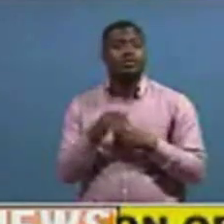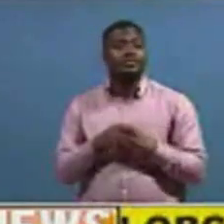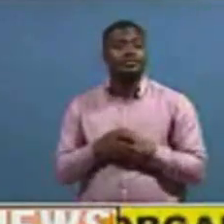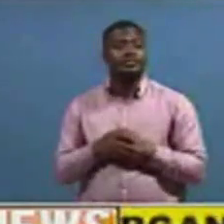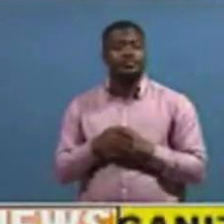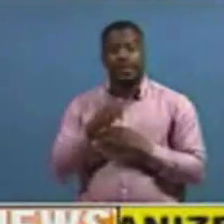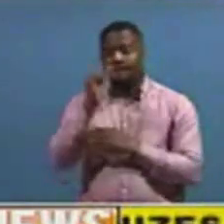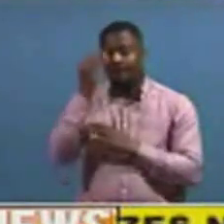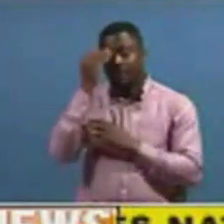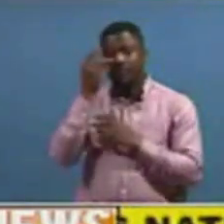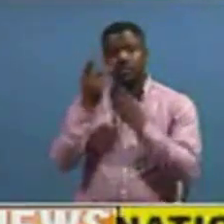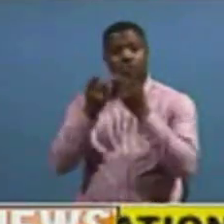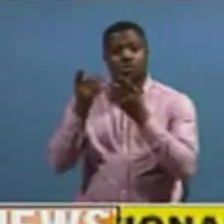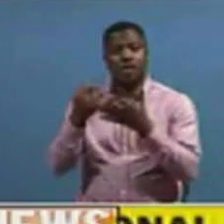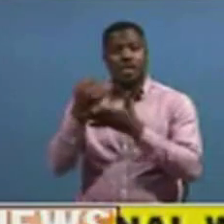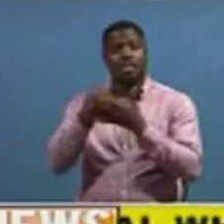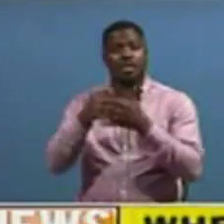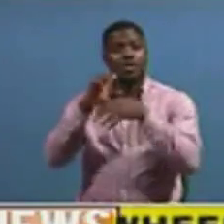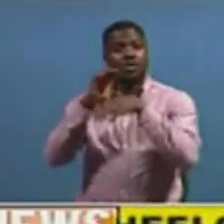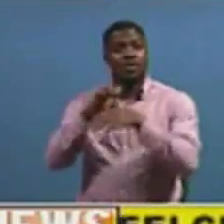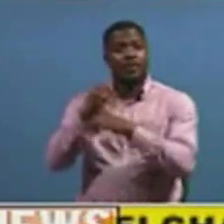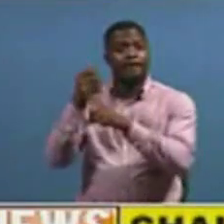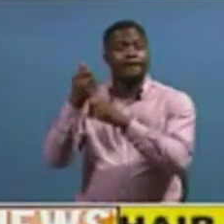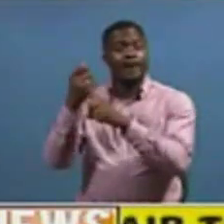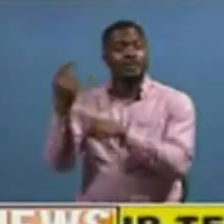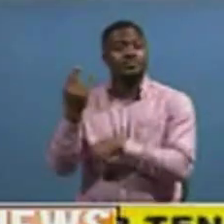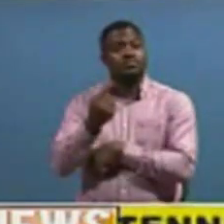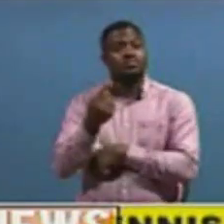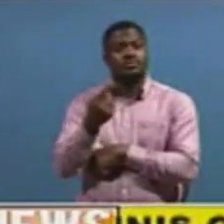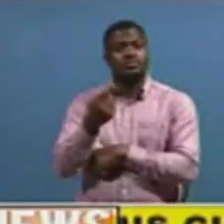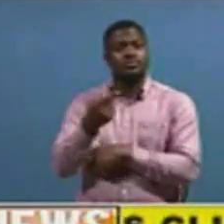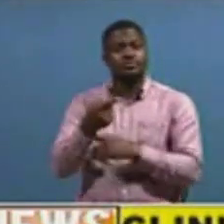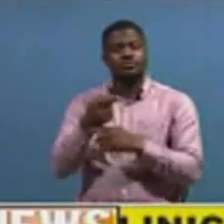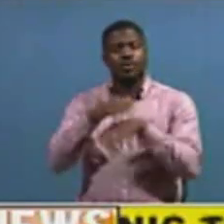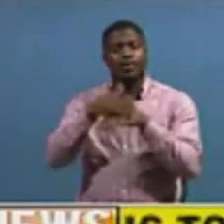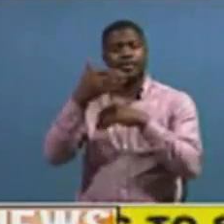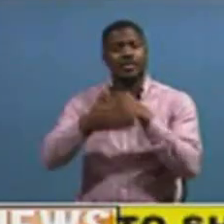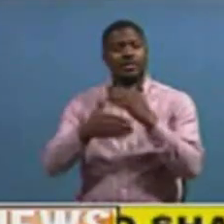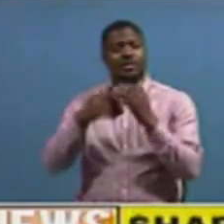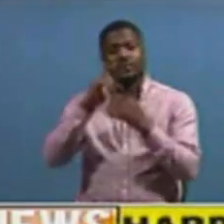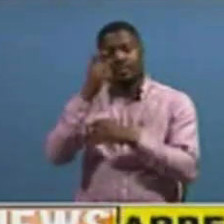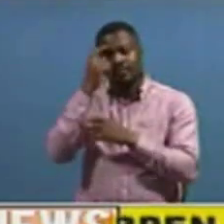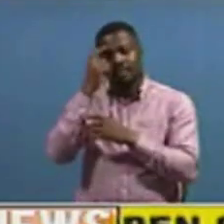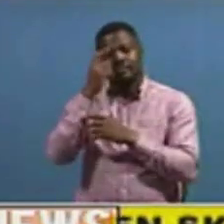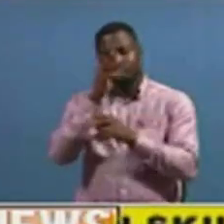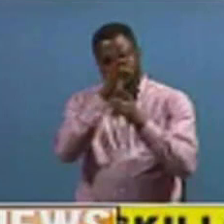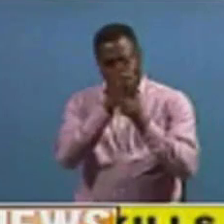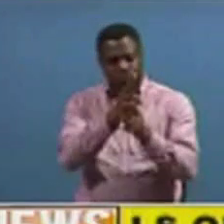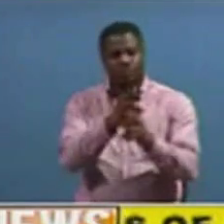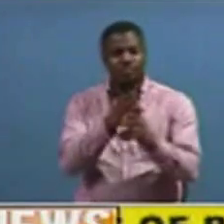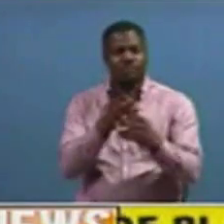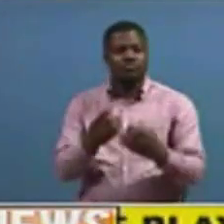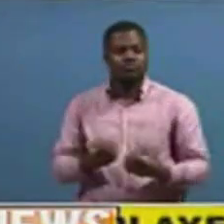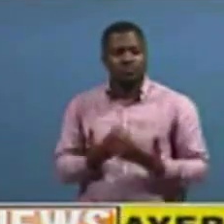The Minister for Tourism, Arts and Culture, Dr. Ibrahim Mohamed Awar, signed on behalf of the government and paid tribute to the inspirational